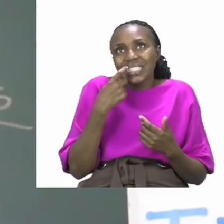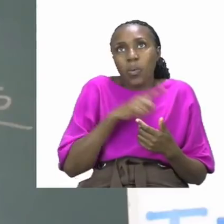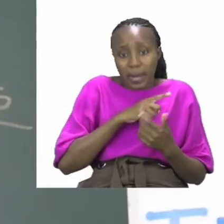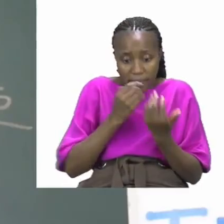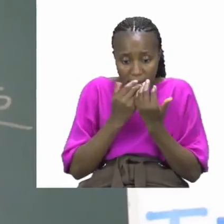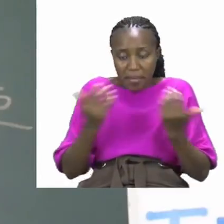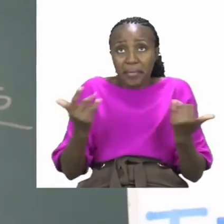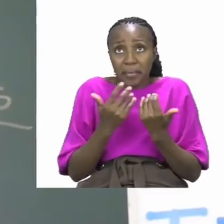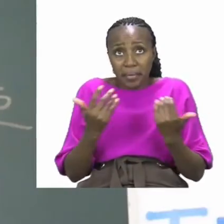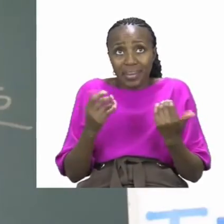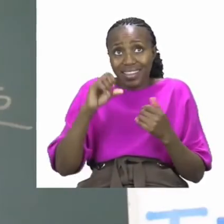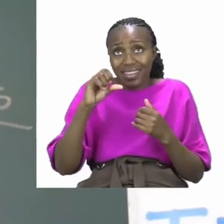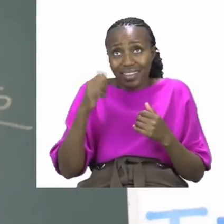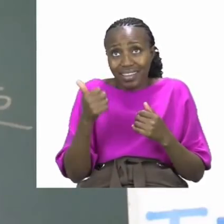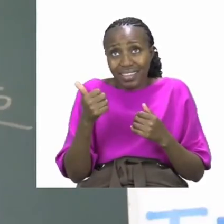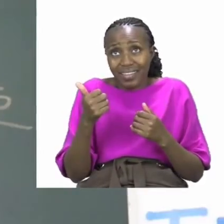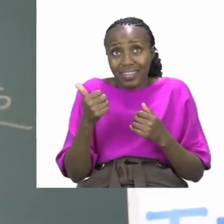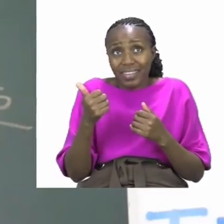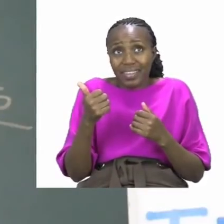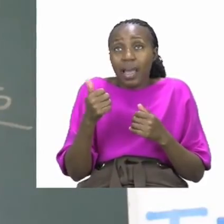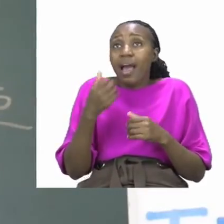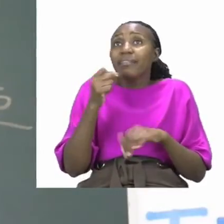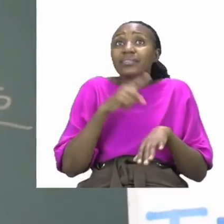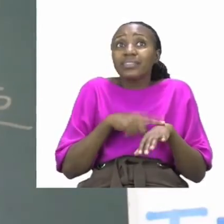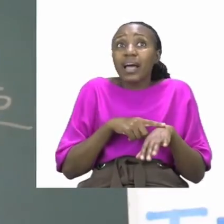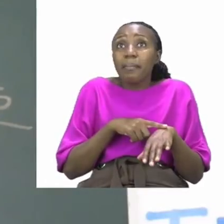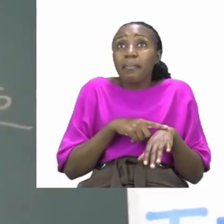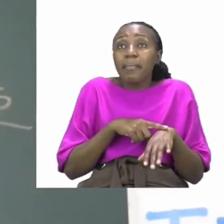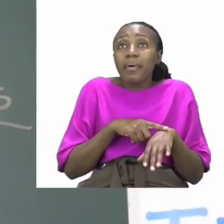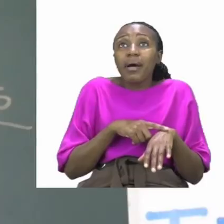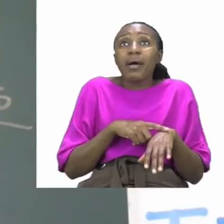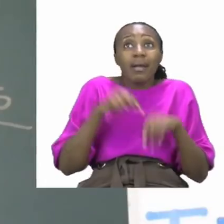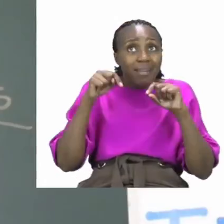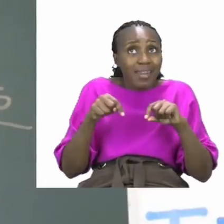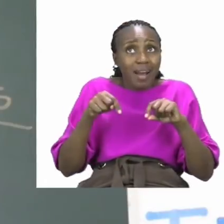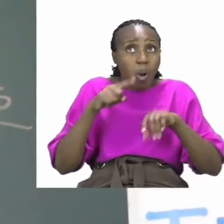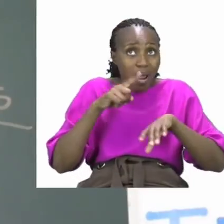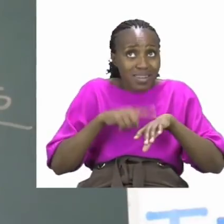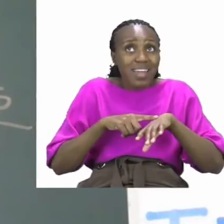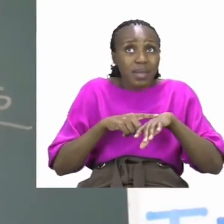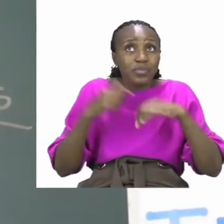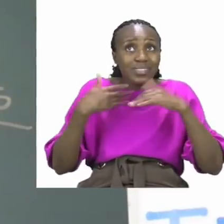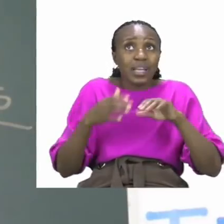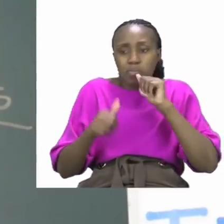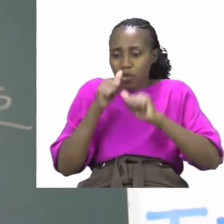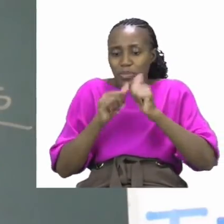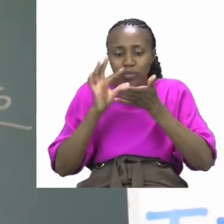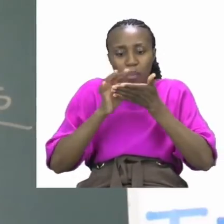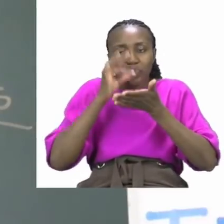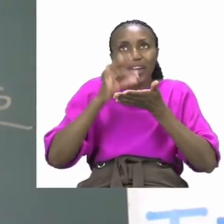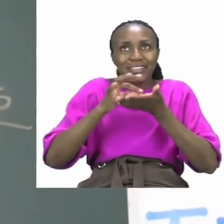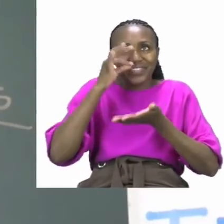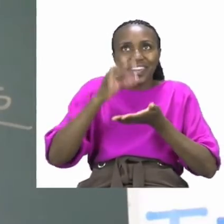ones. And they have a special season, which is coming up very, very, very soon when they grow all